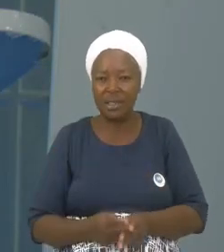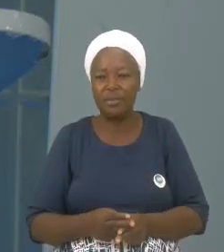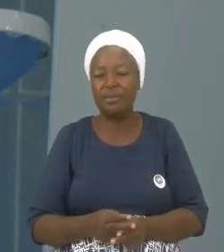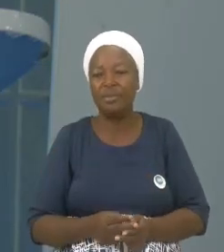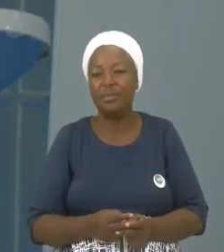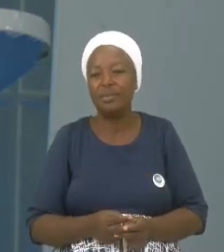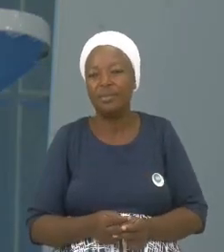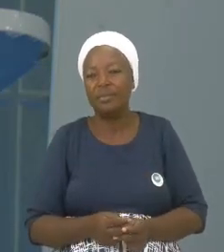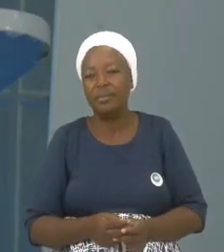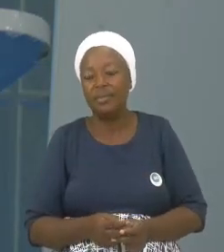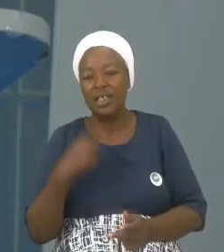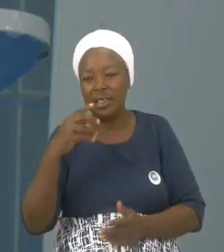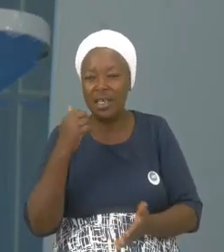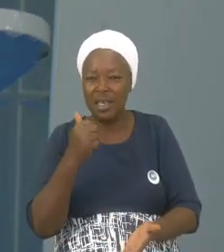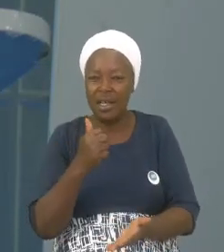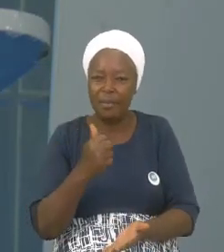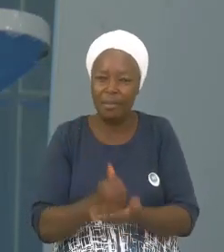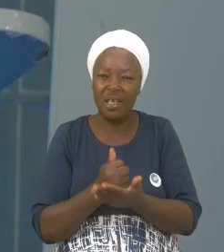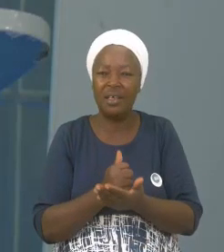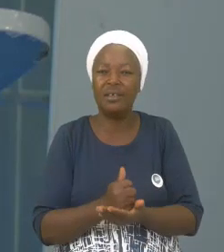people. I can hear your amen. Amen.